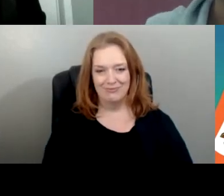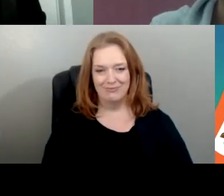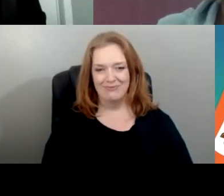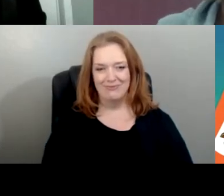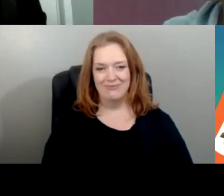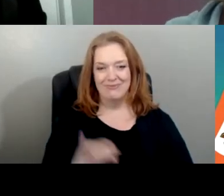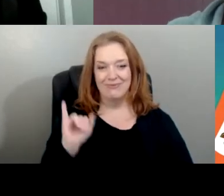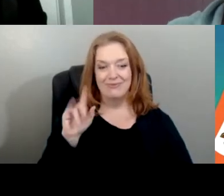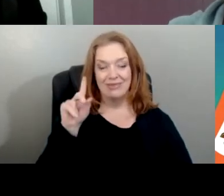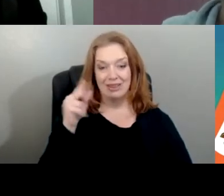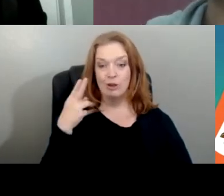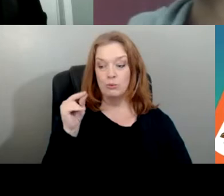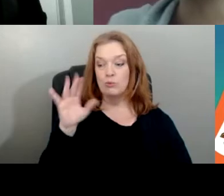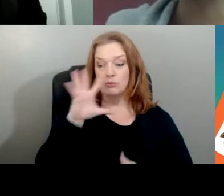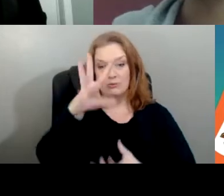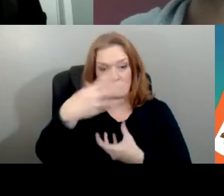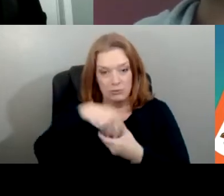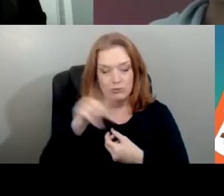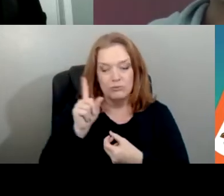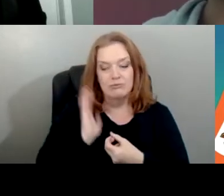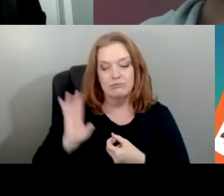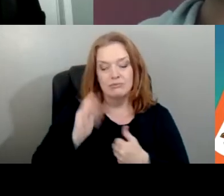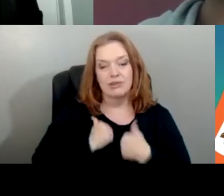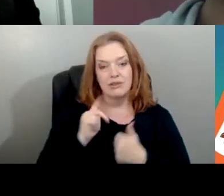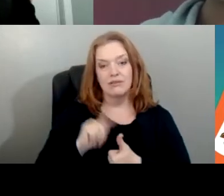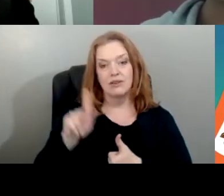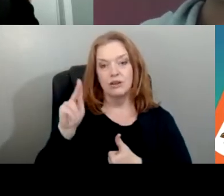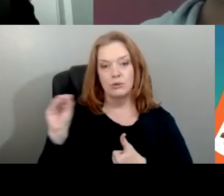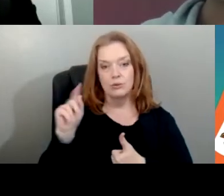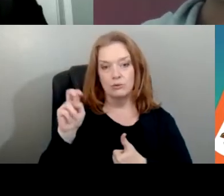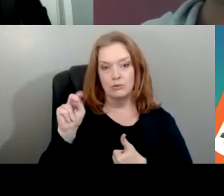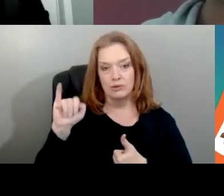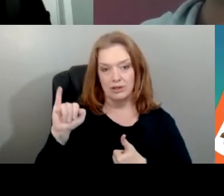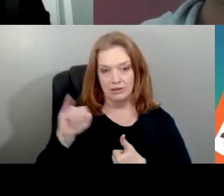Idaho is also built on the ancestral territory of the Kootenai people,